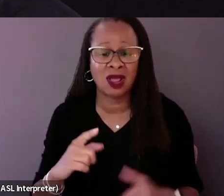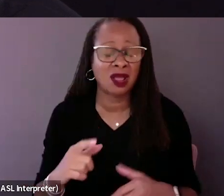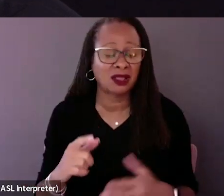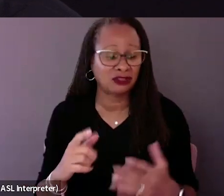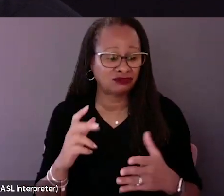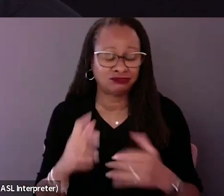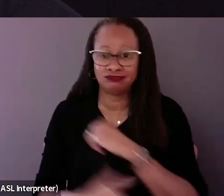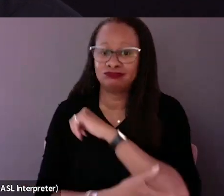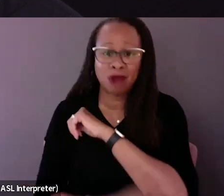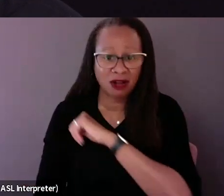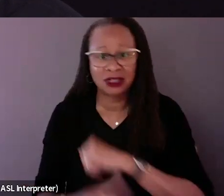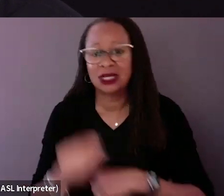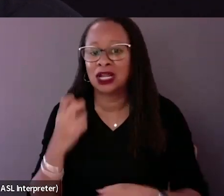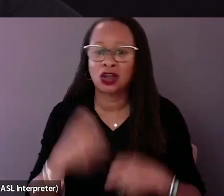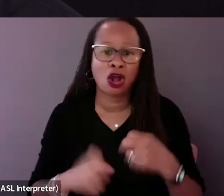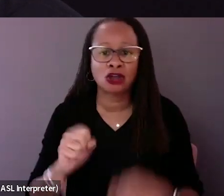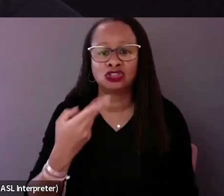hardship.